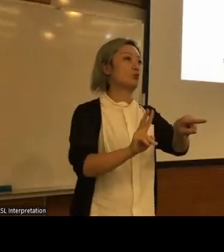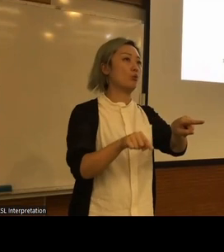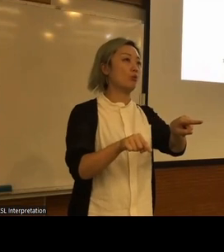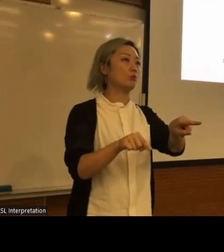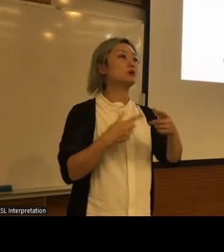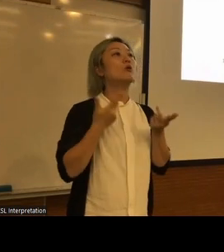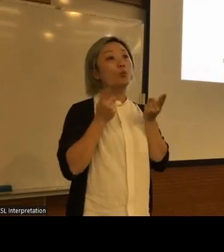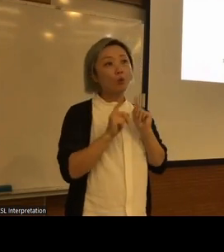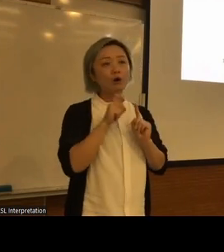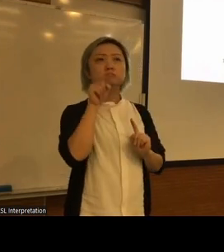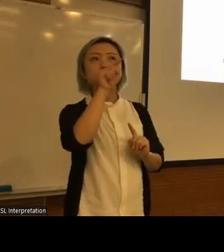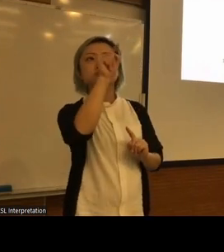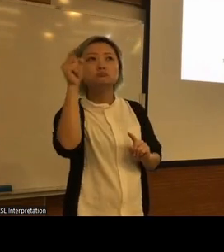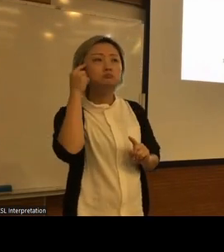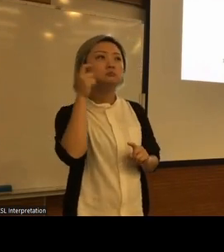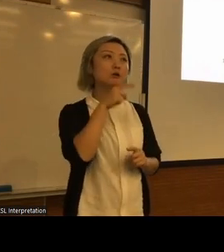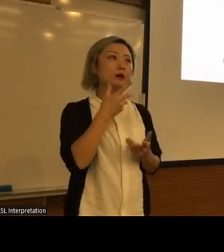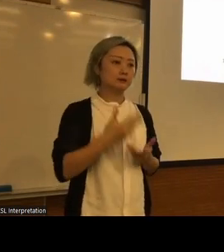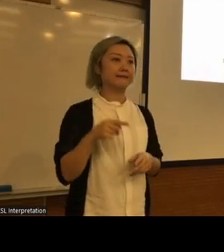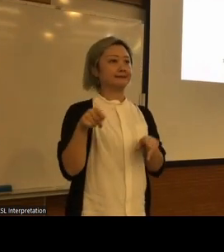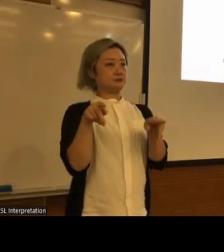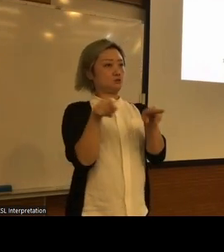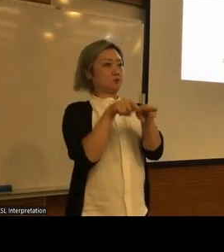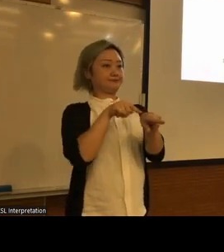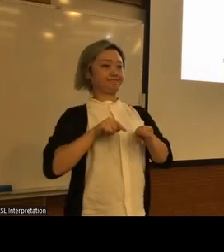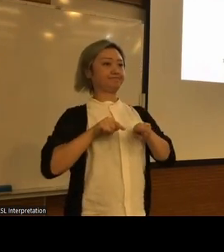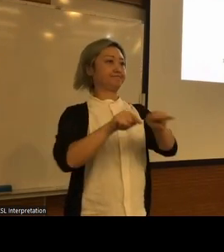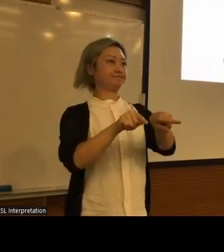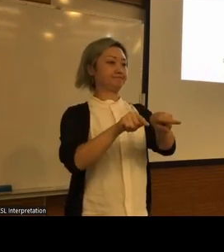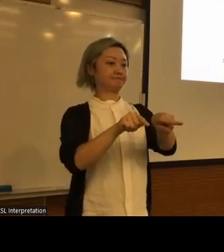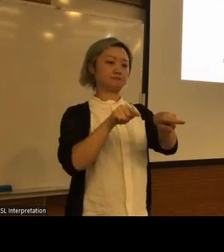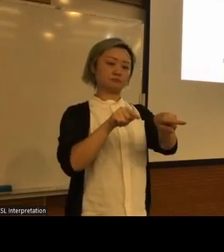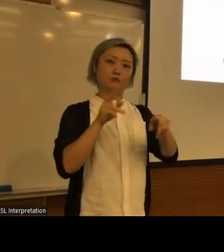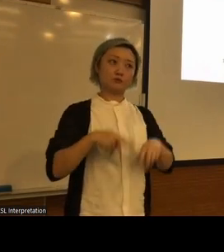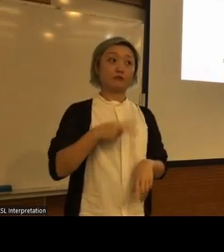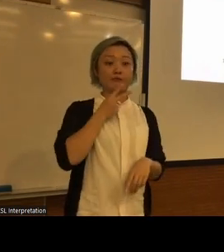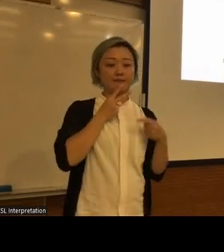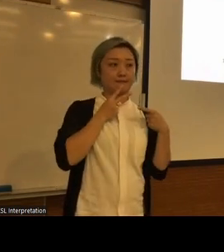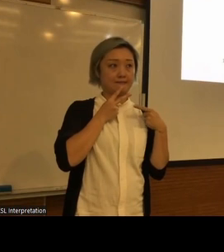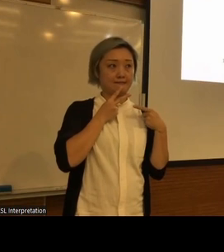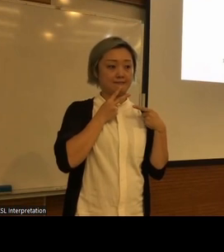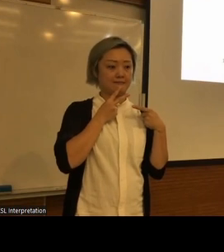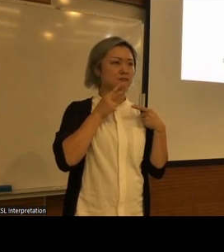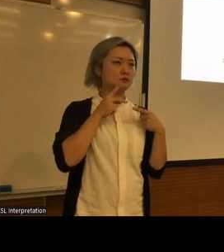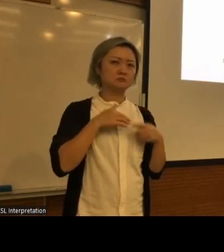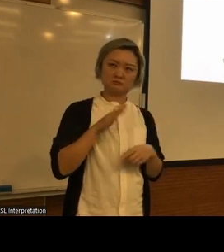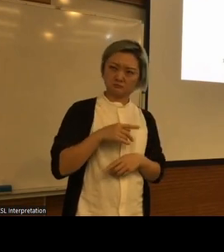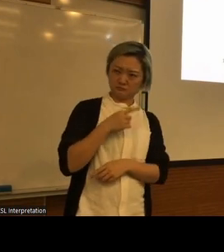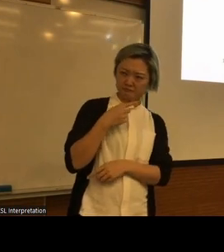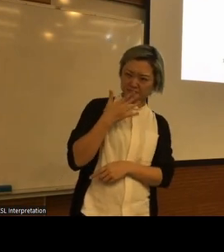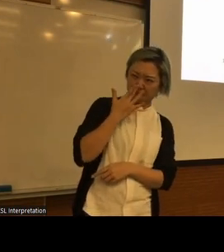And when people look at simultaneous interpreters, they say, oh, how do they do